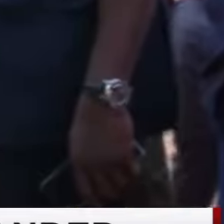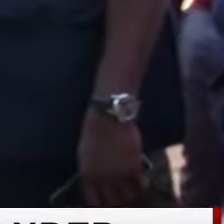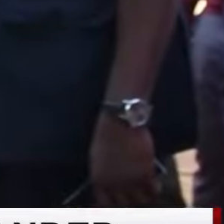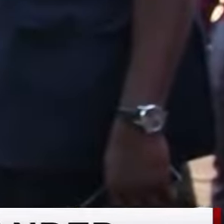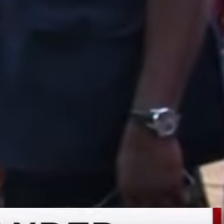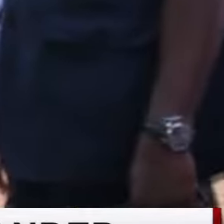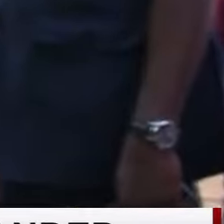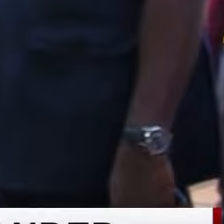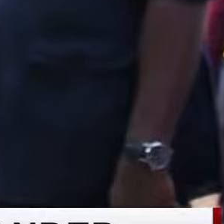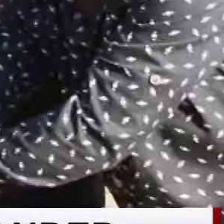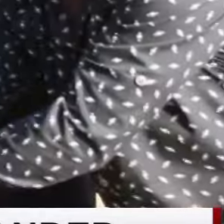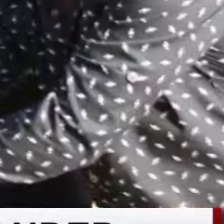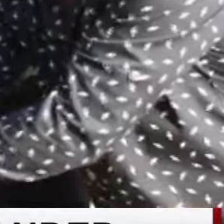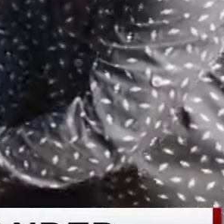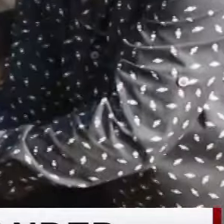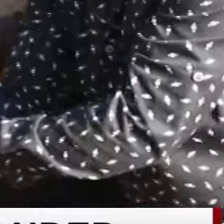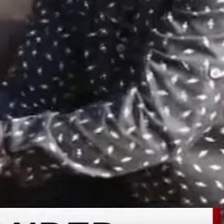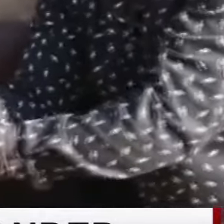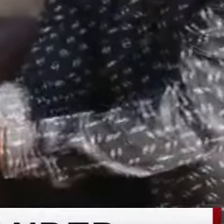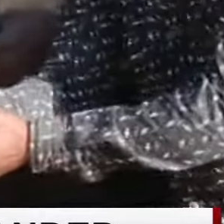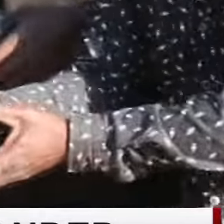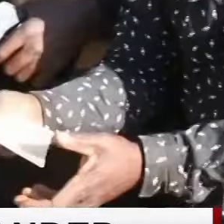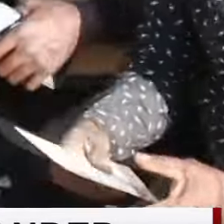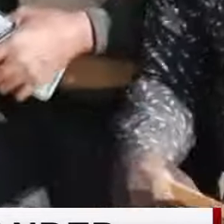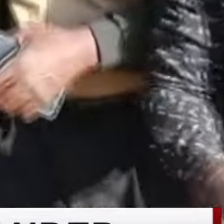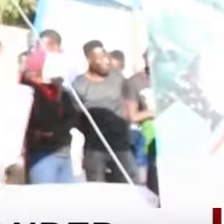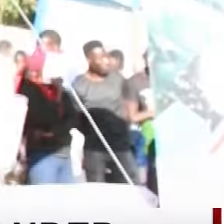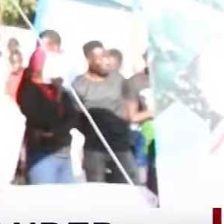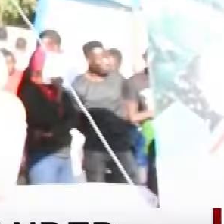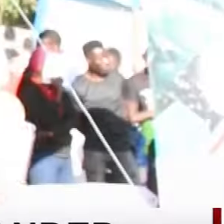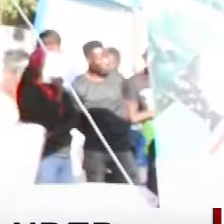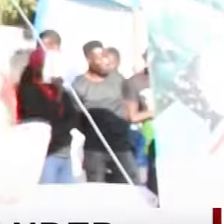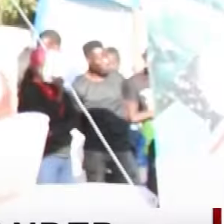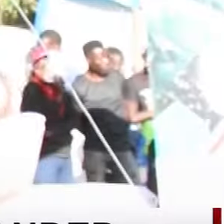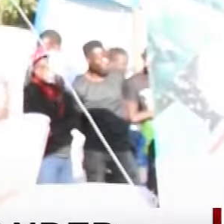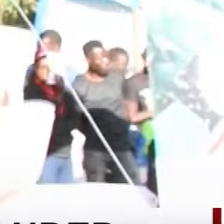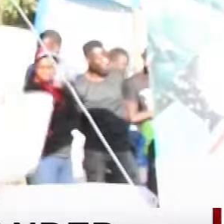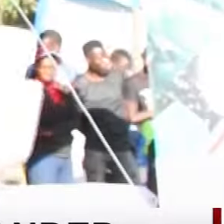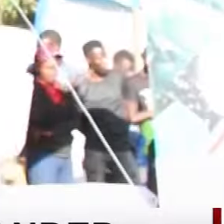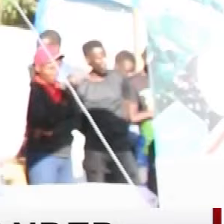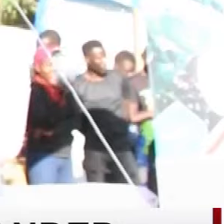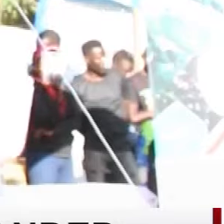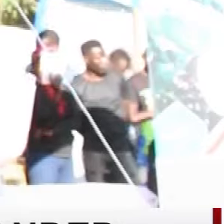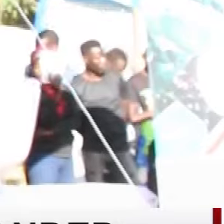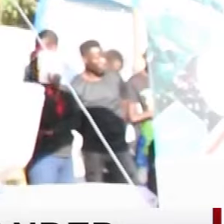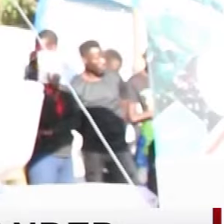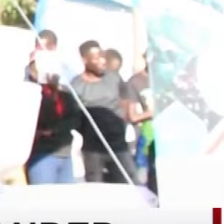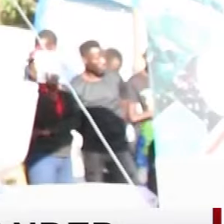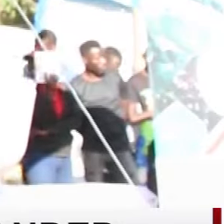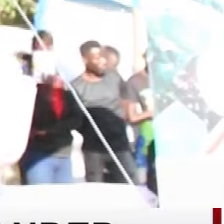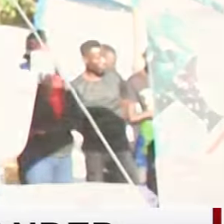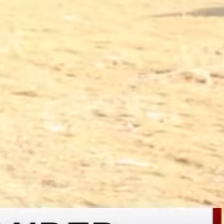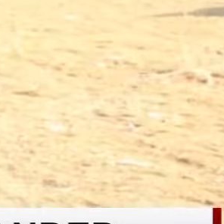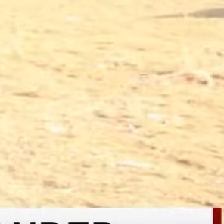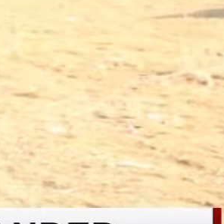is also Southern Province Minister, graced the occasion. The new joint government under the able leadership of His